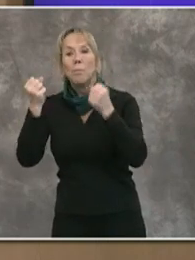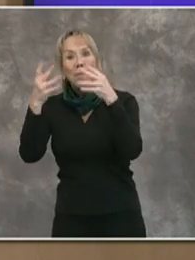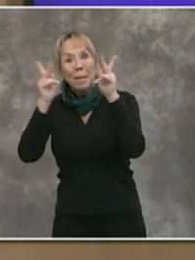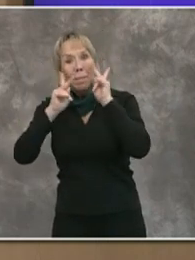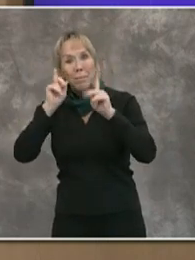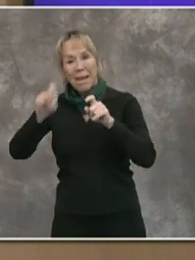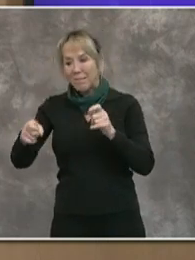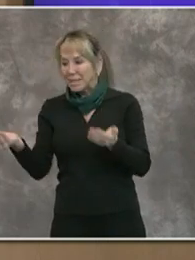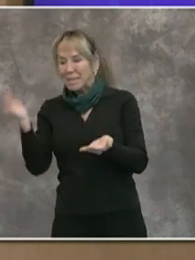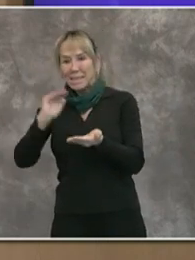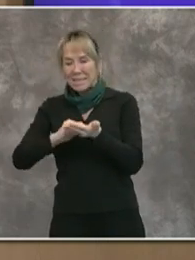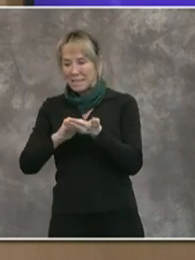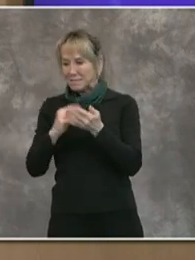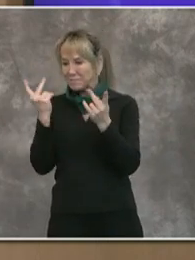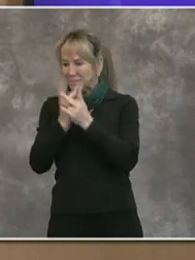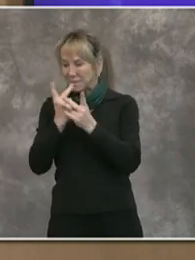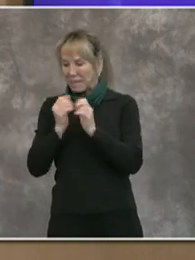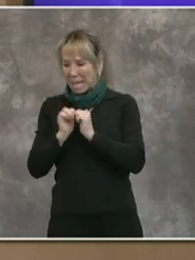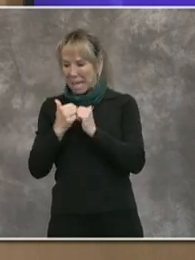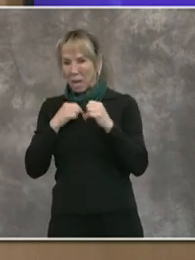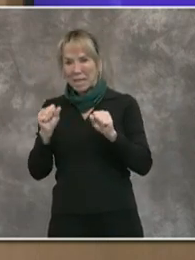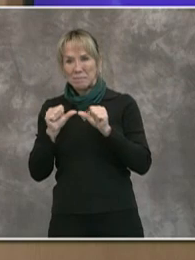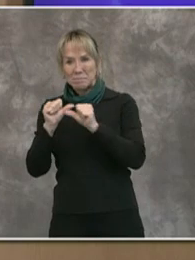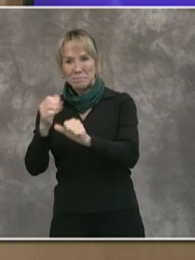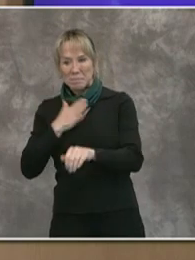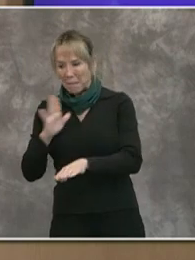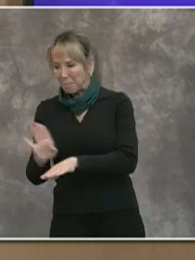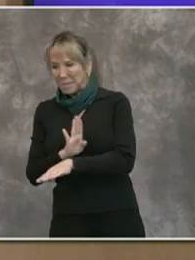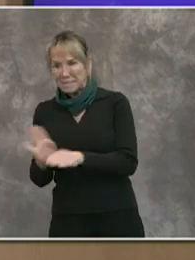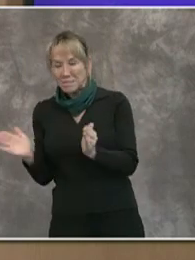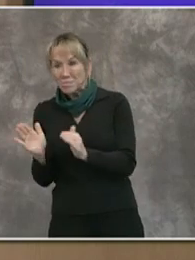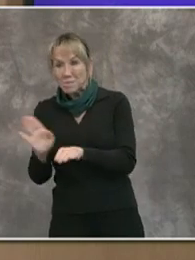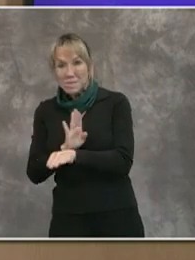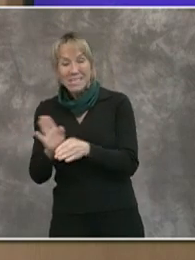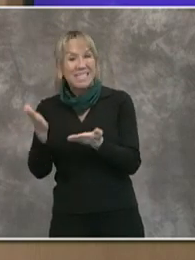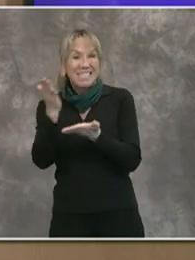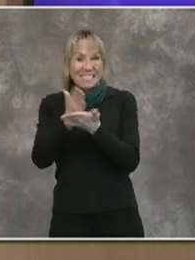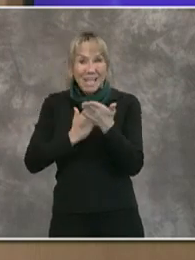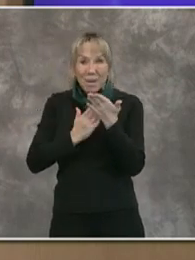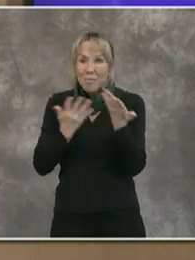or reimagine how their businesses stayed open. Many have had to lay off and furlough